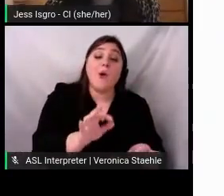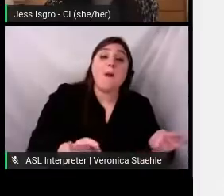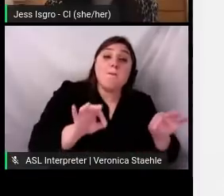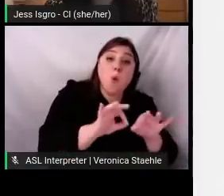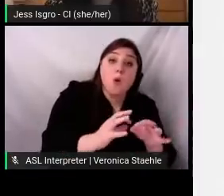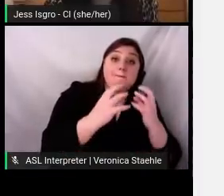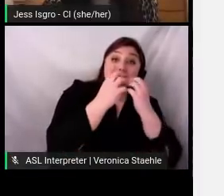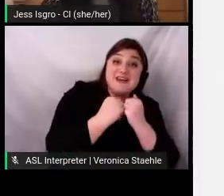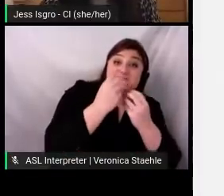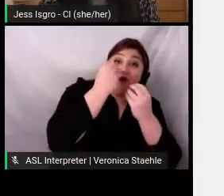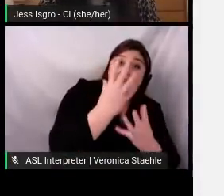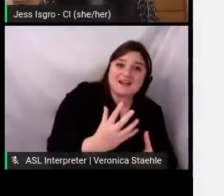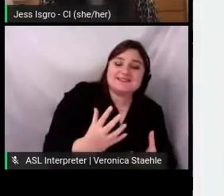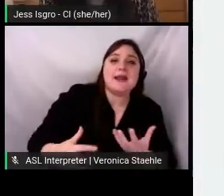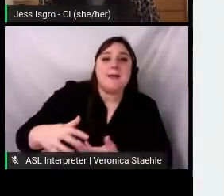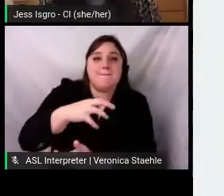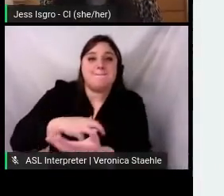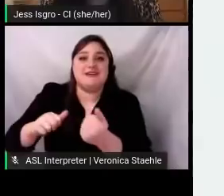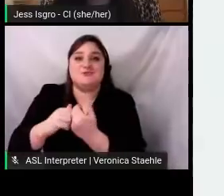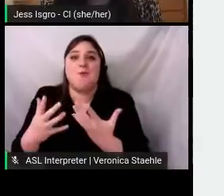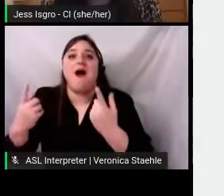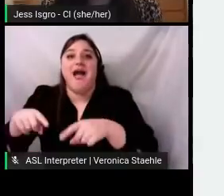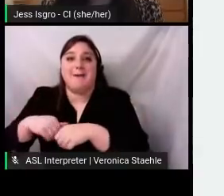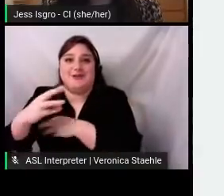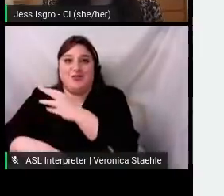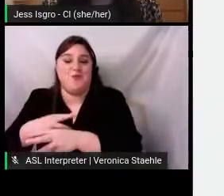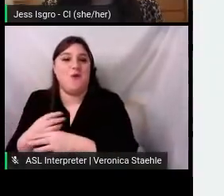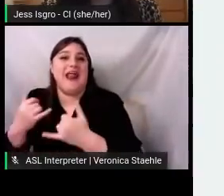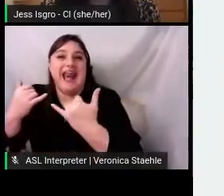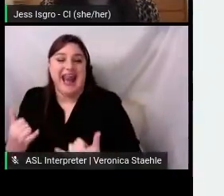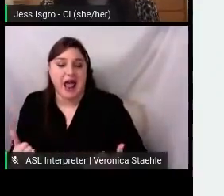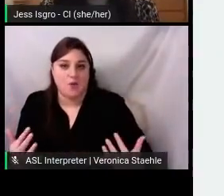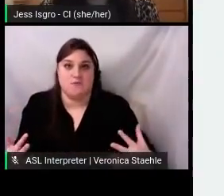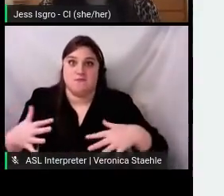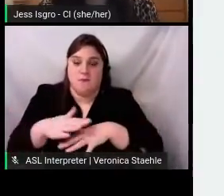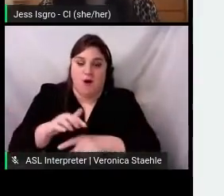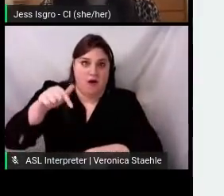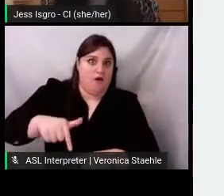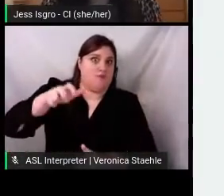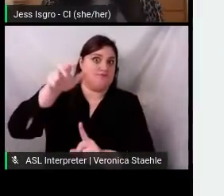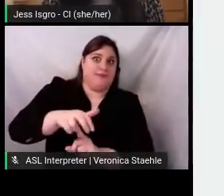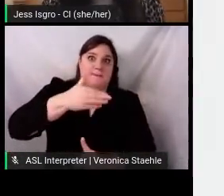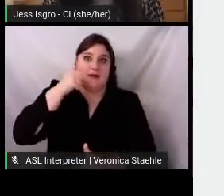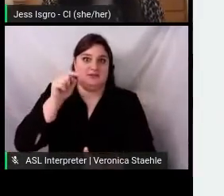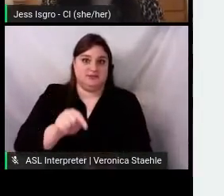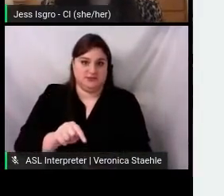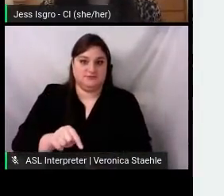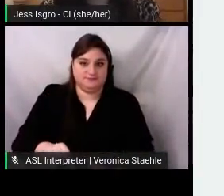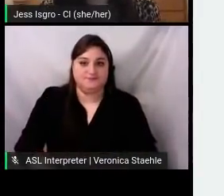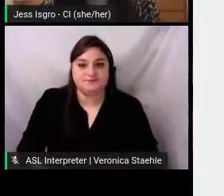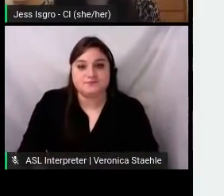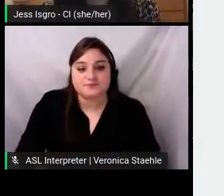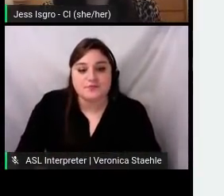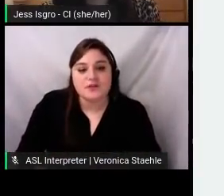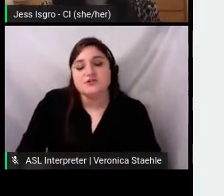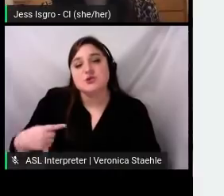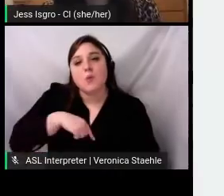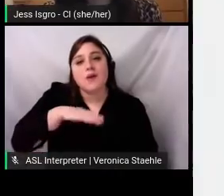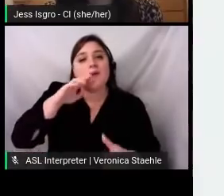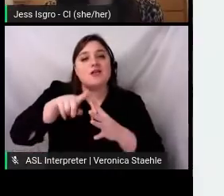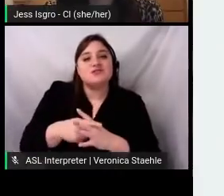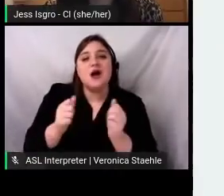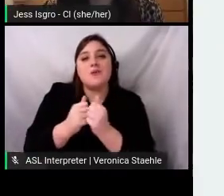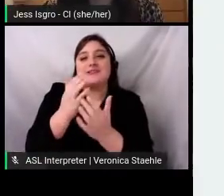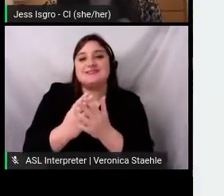created. So to close, let's look at three examples of posts that do just that, and then dig into some of the insights that